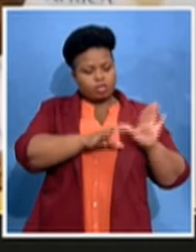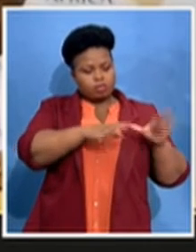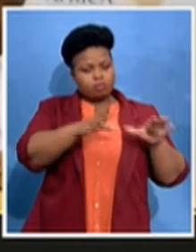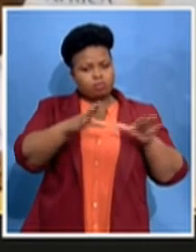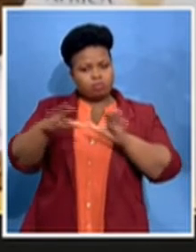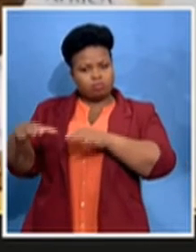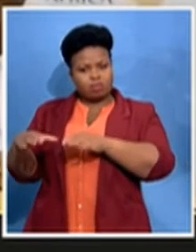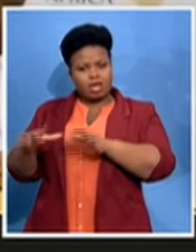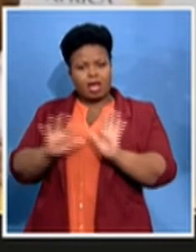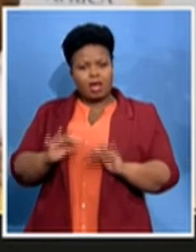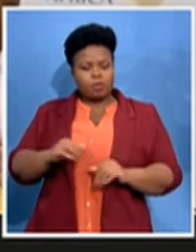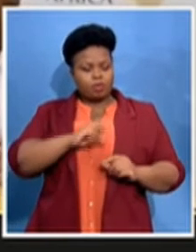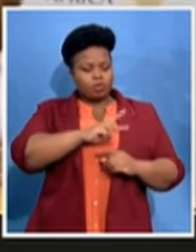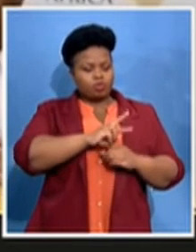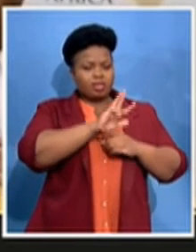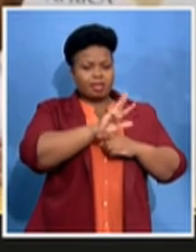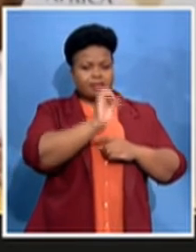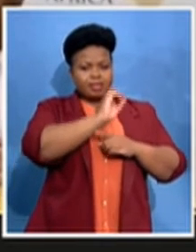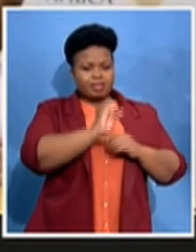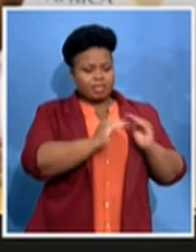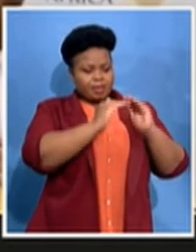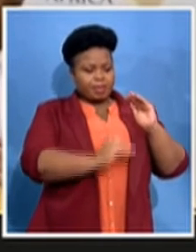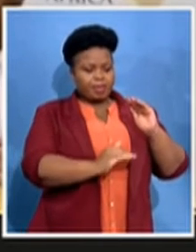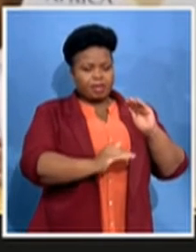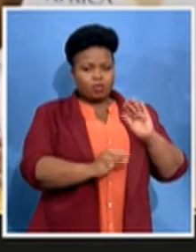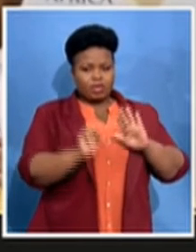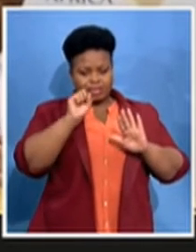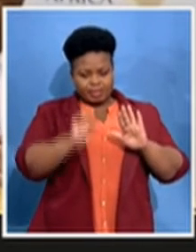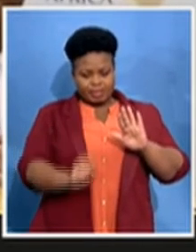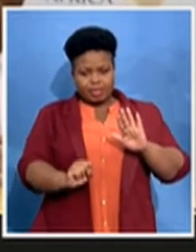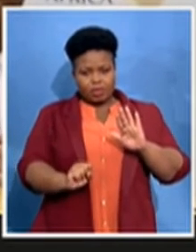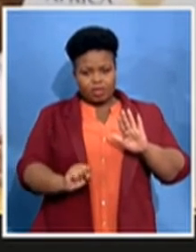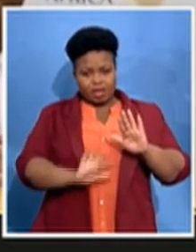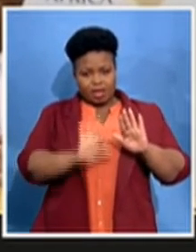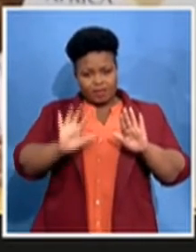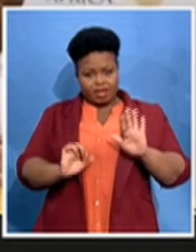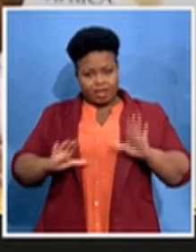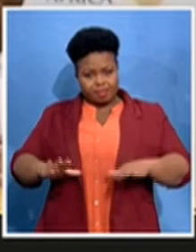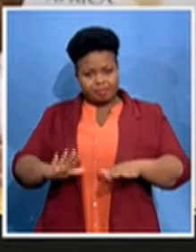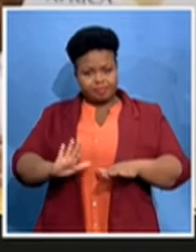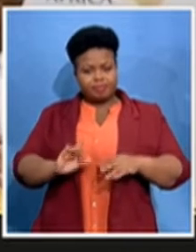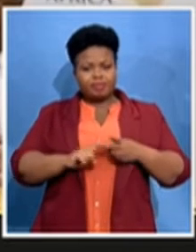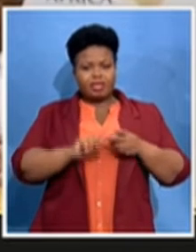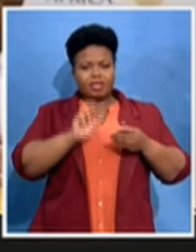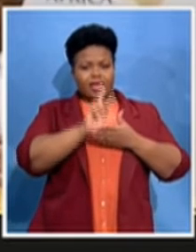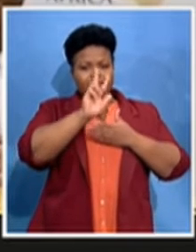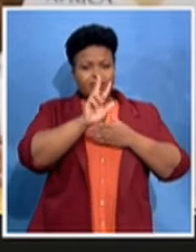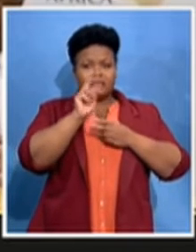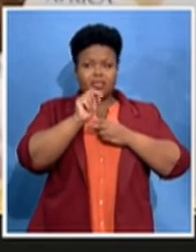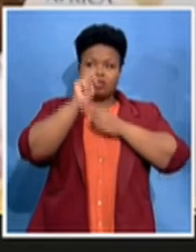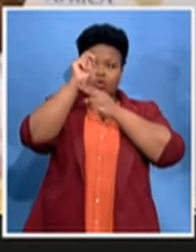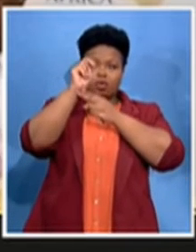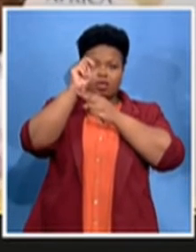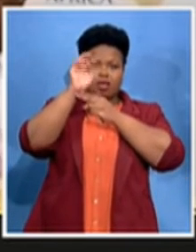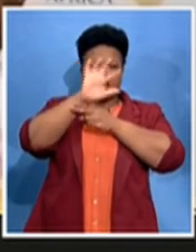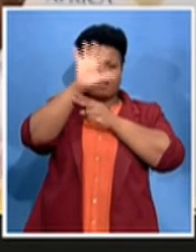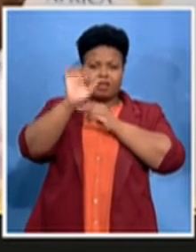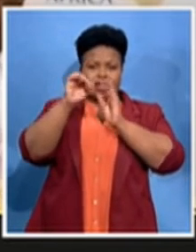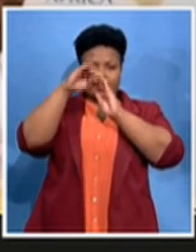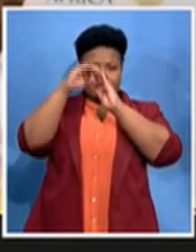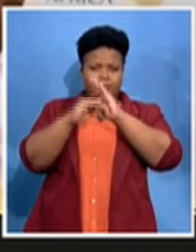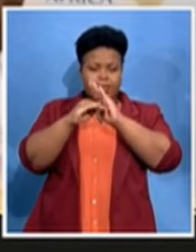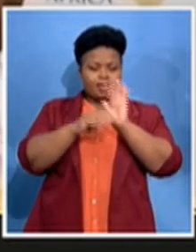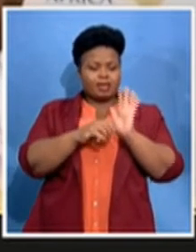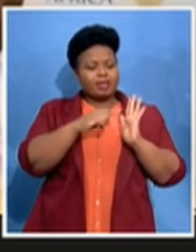decrease in Southern Africa, 18% decrease in Northern Africa, 3% decrease in Western